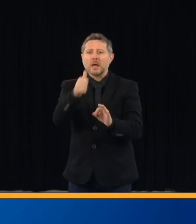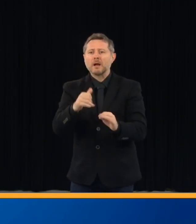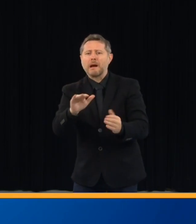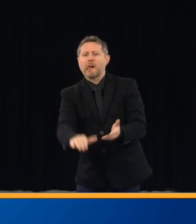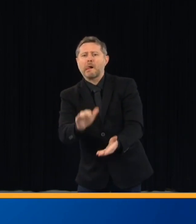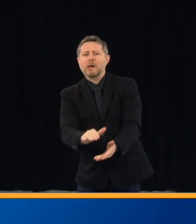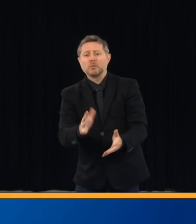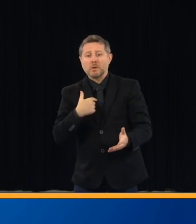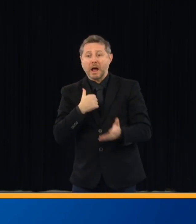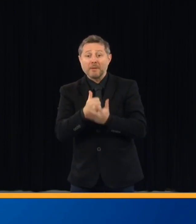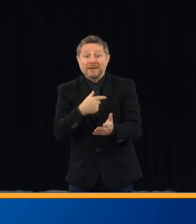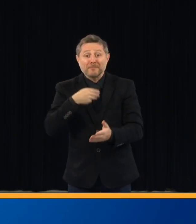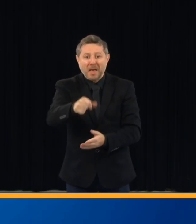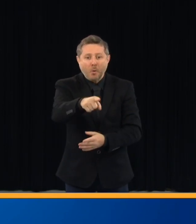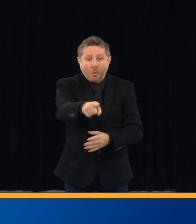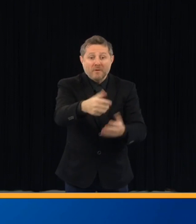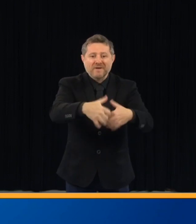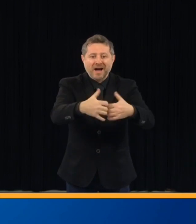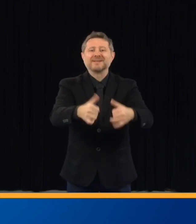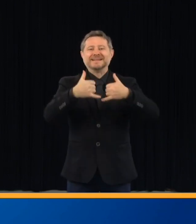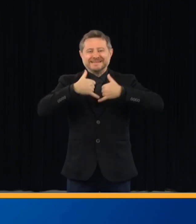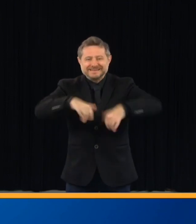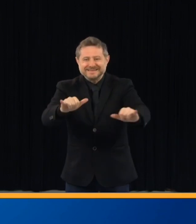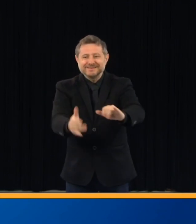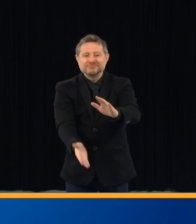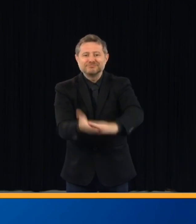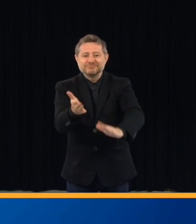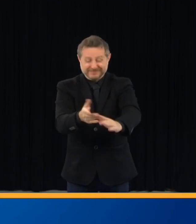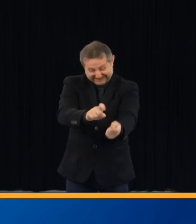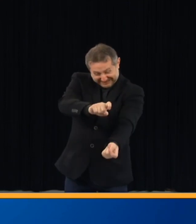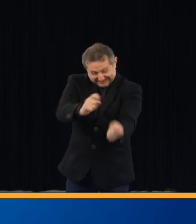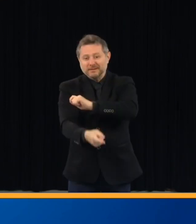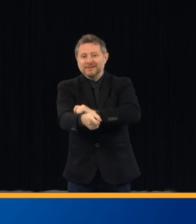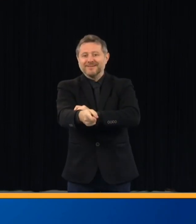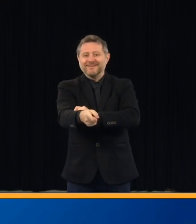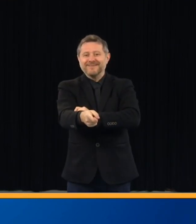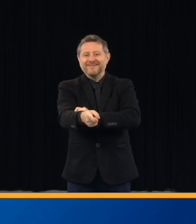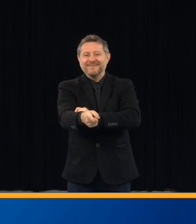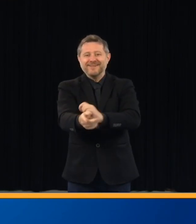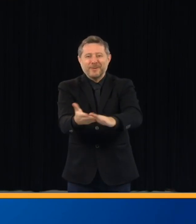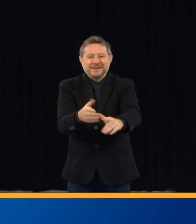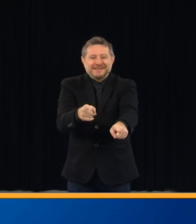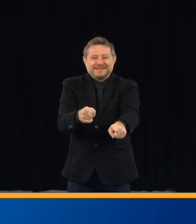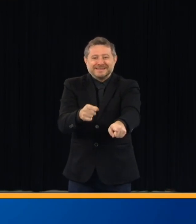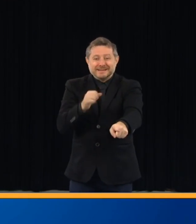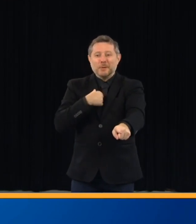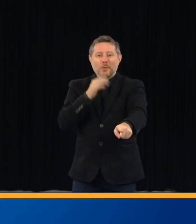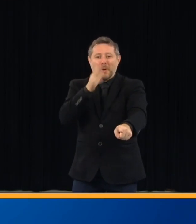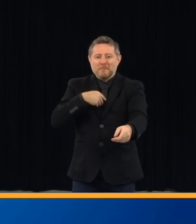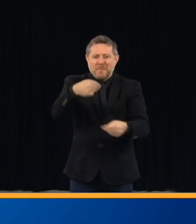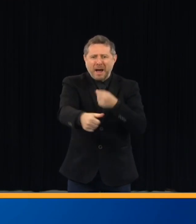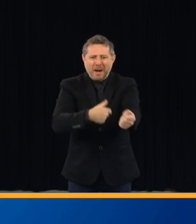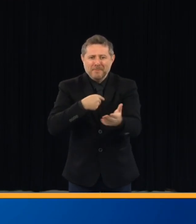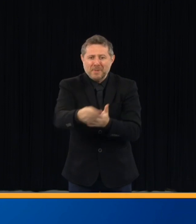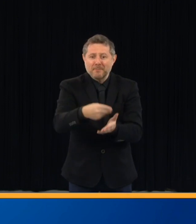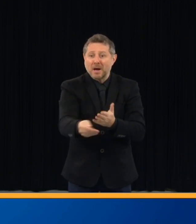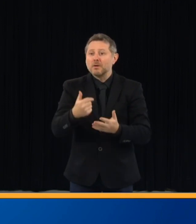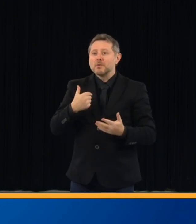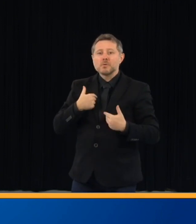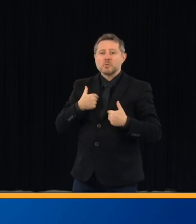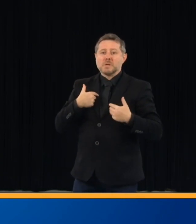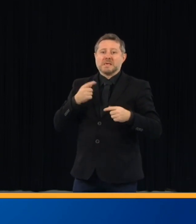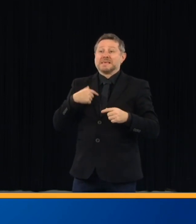your manufacturing facility to a facility that can do this. But we need it like